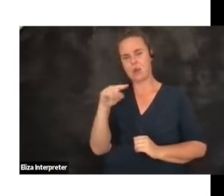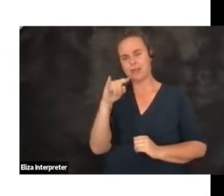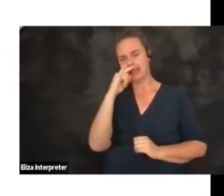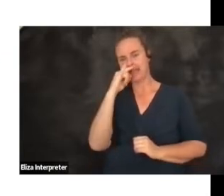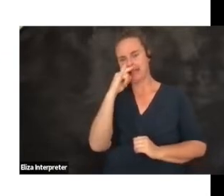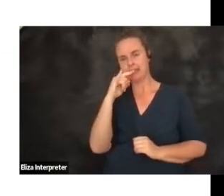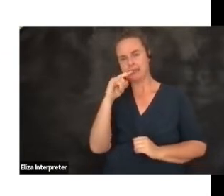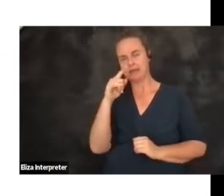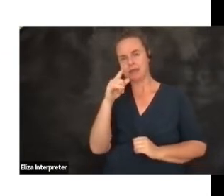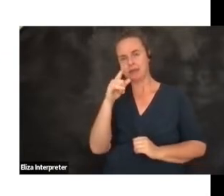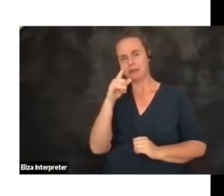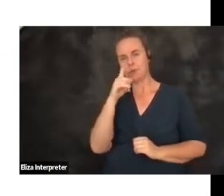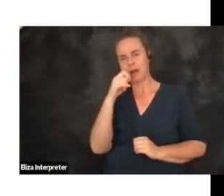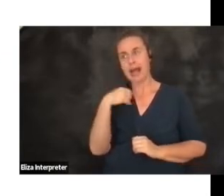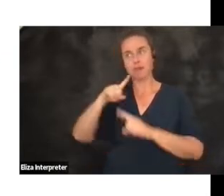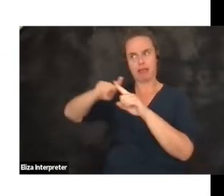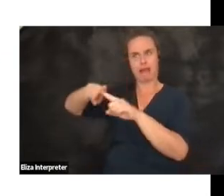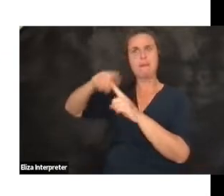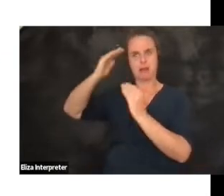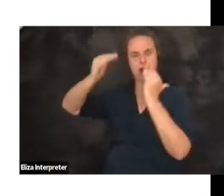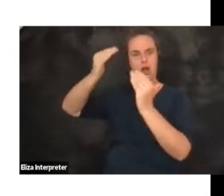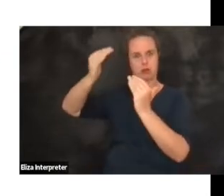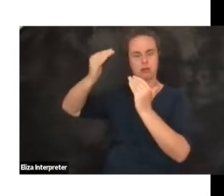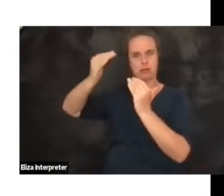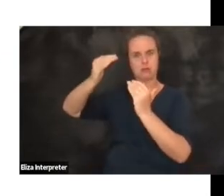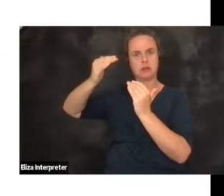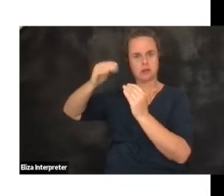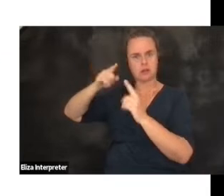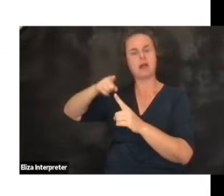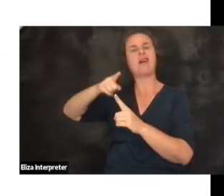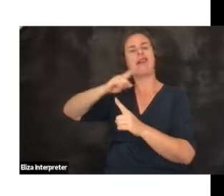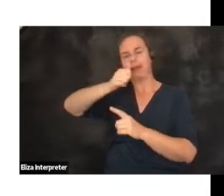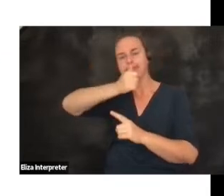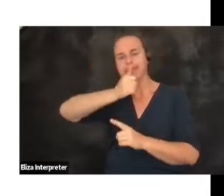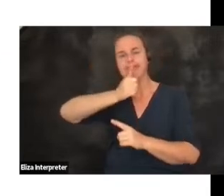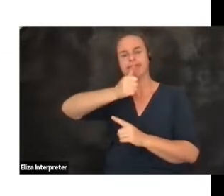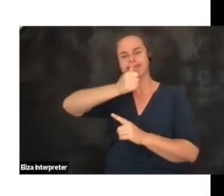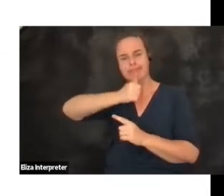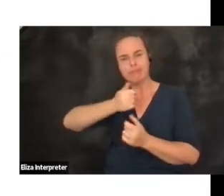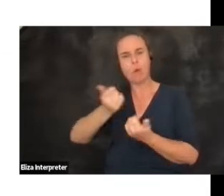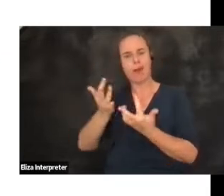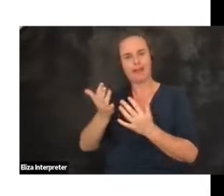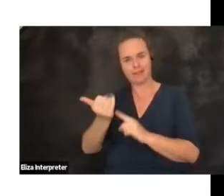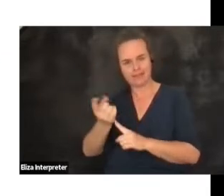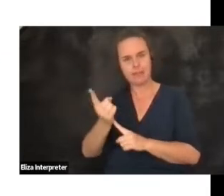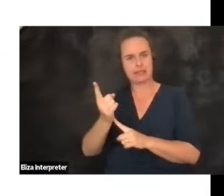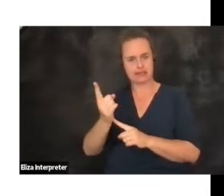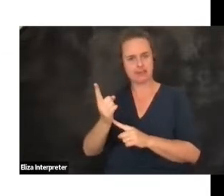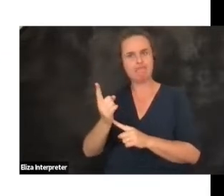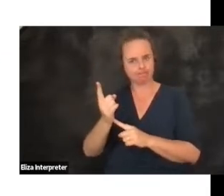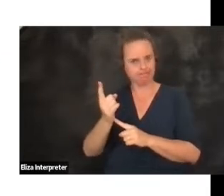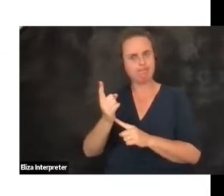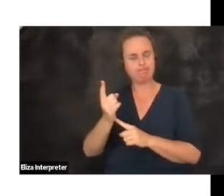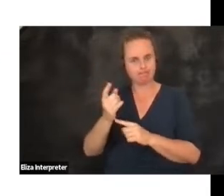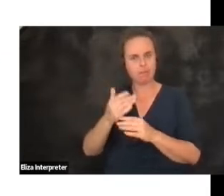who had reliable adults were able to wait the full 15 minutes